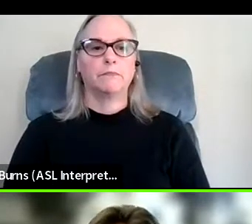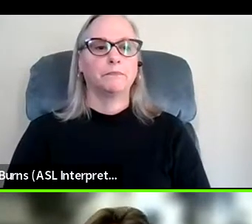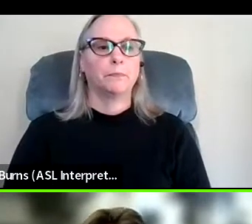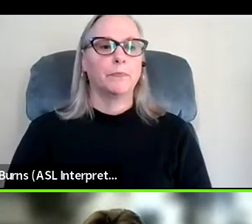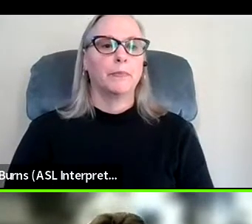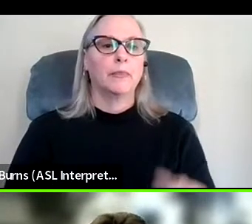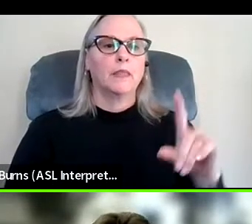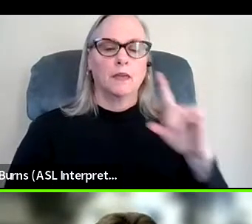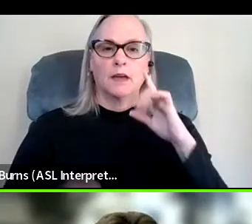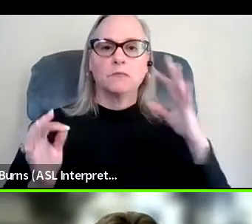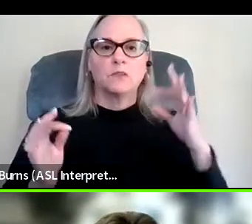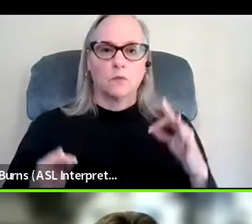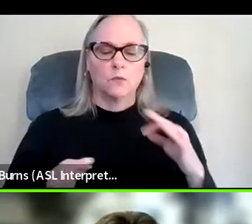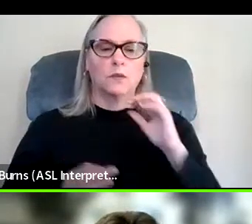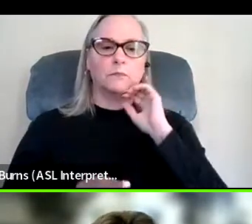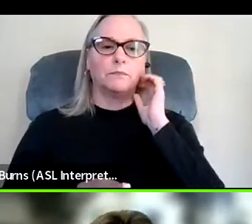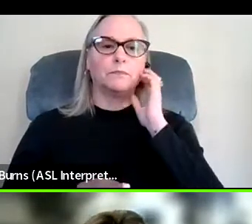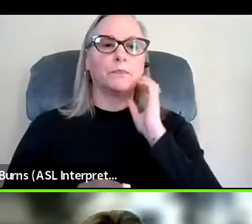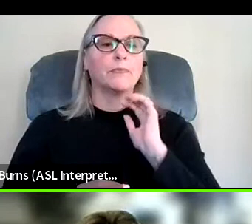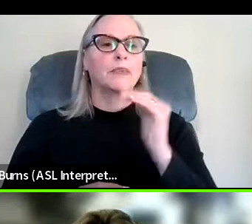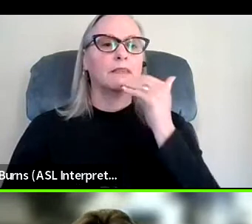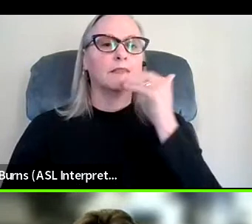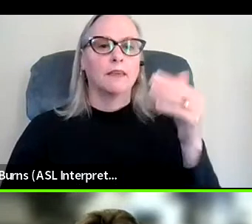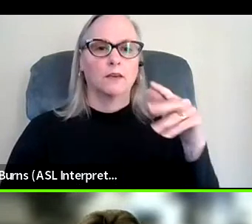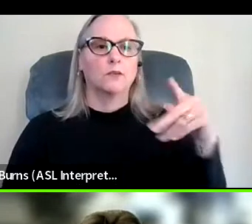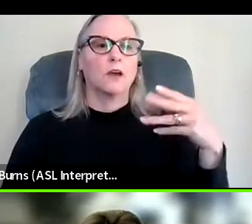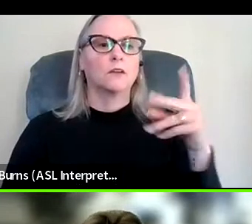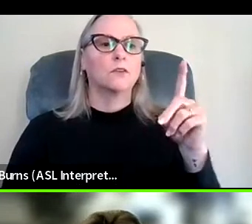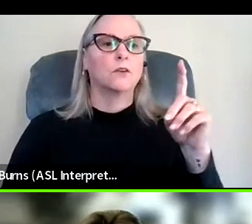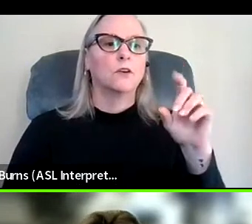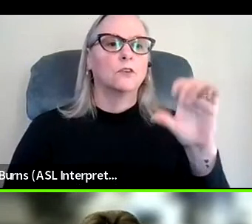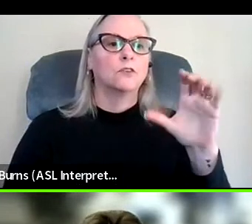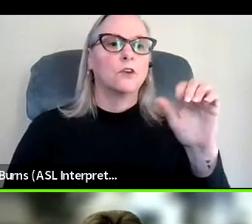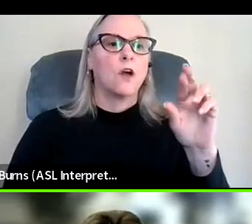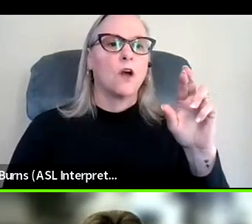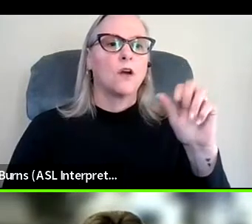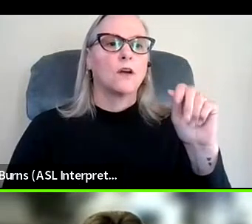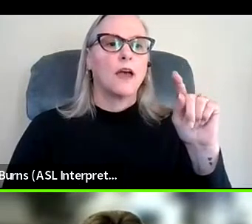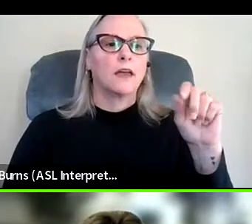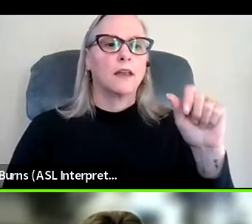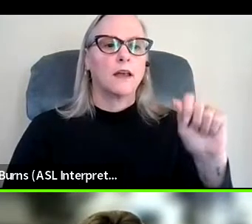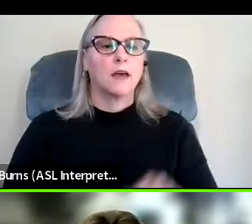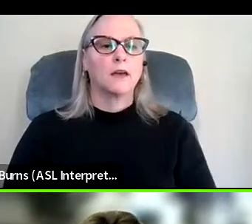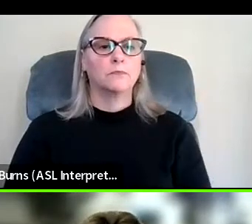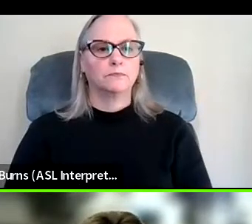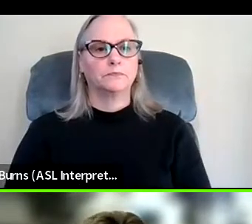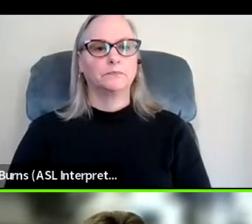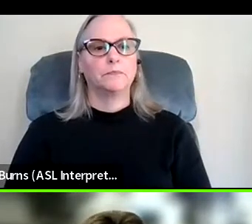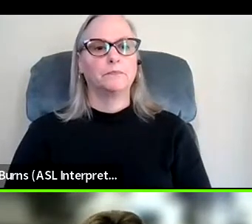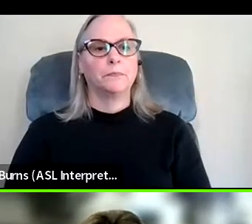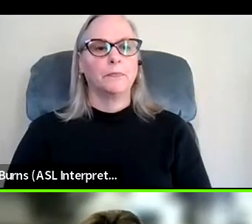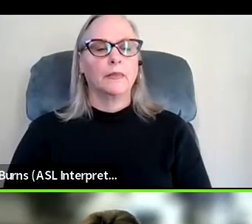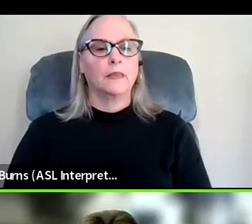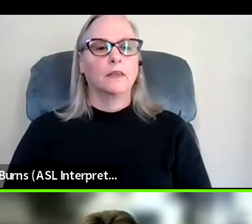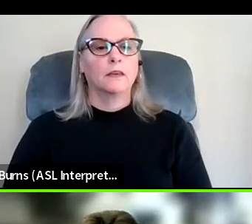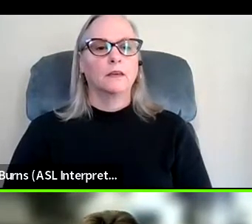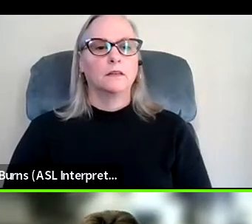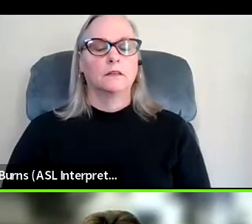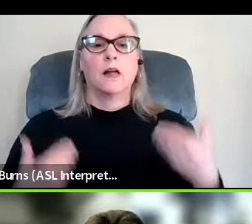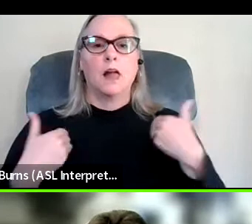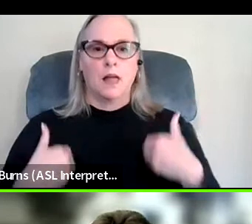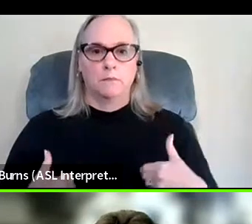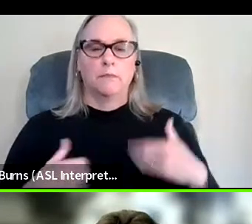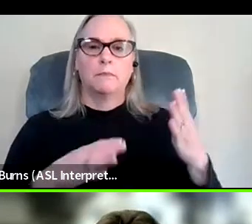Absolutely. Thanks, Dr. Shredder. Buddy Gessel, principal, project architect with DLR